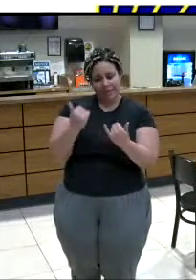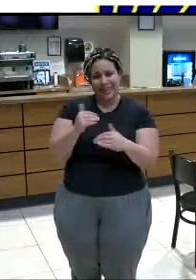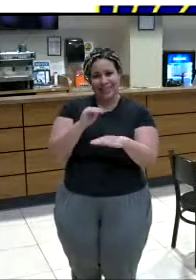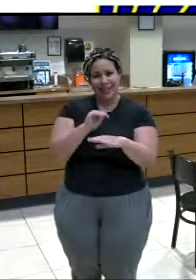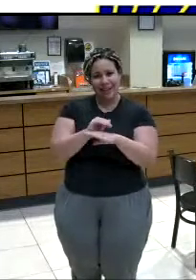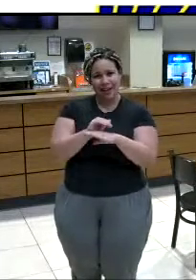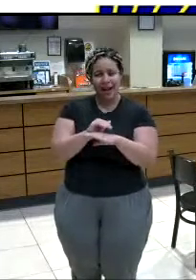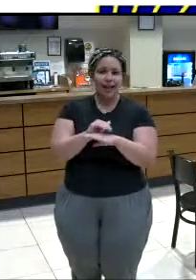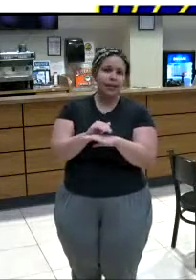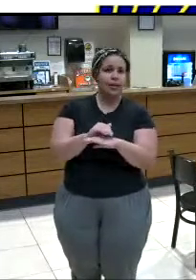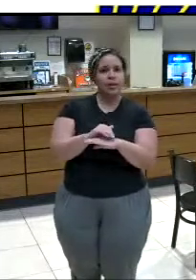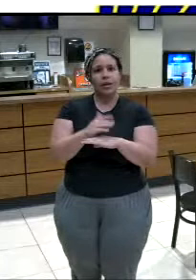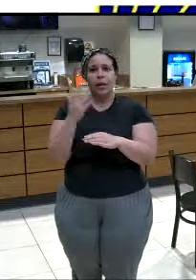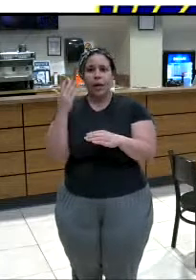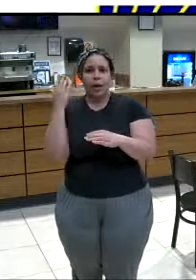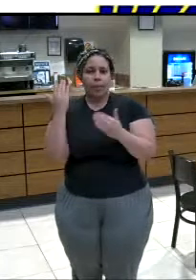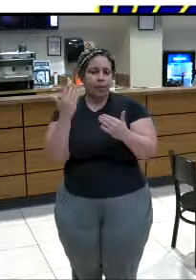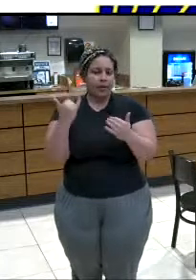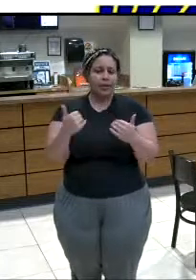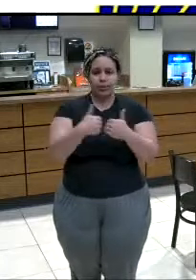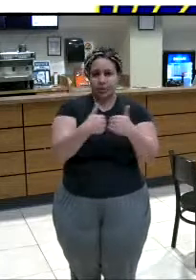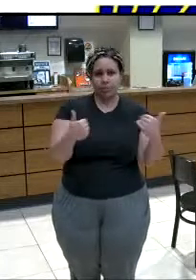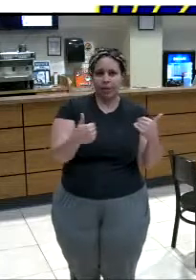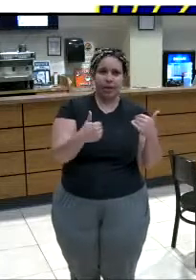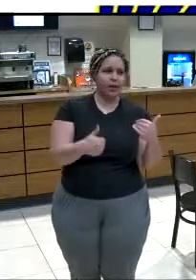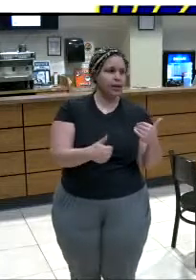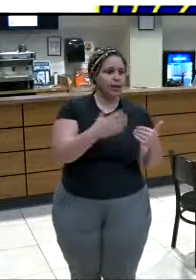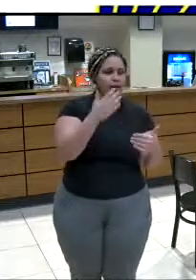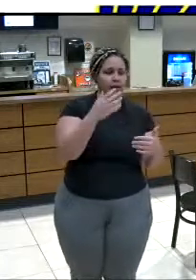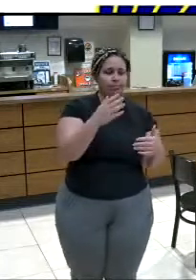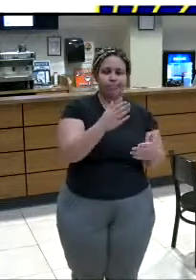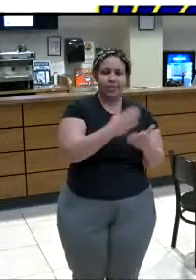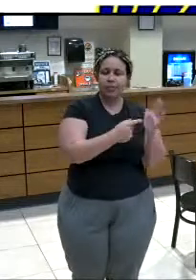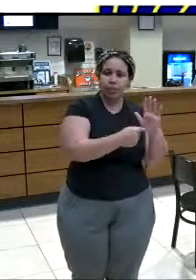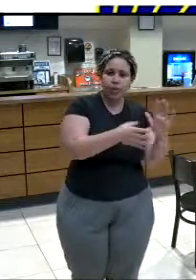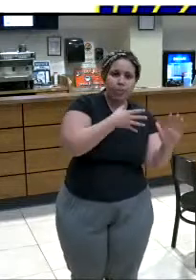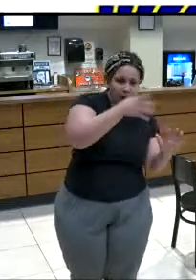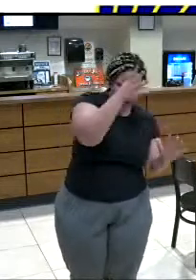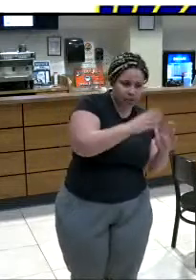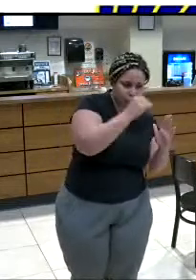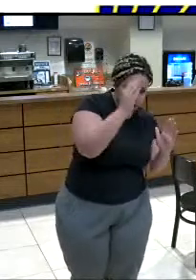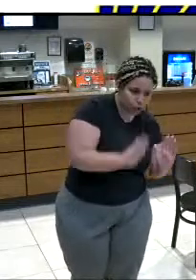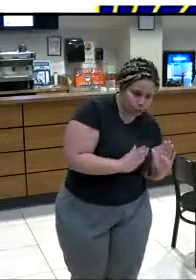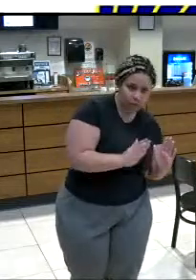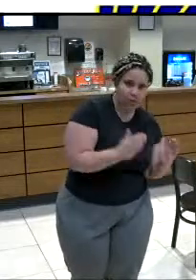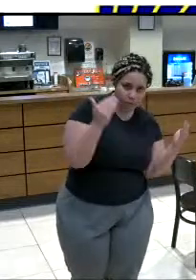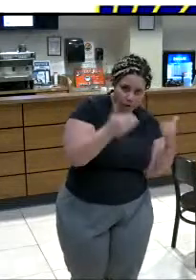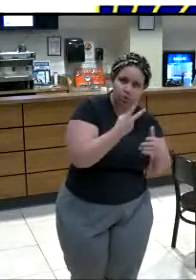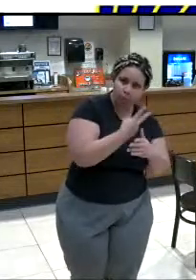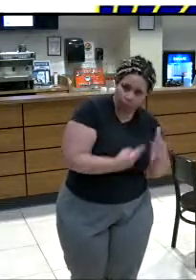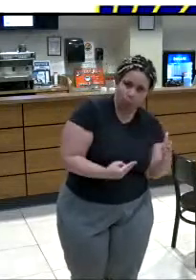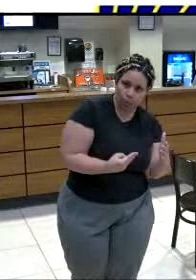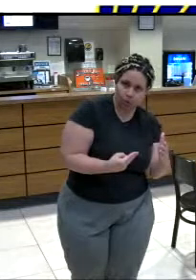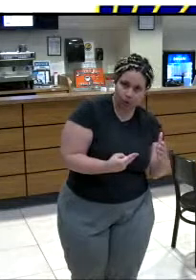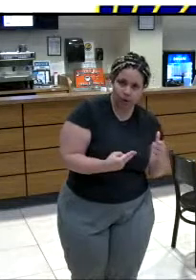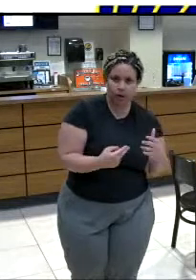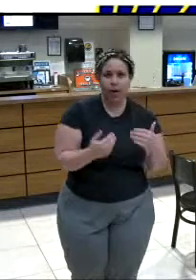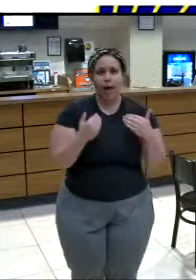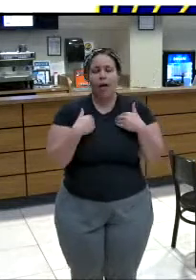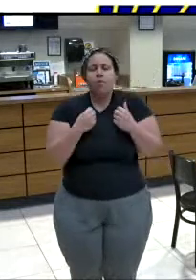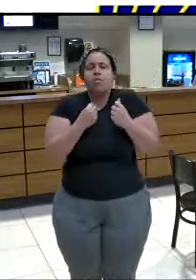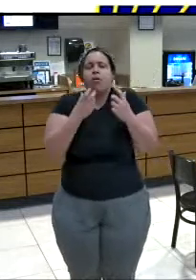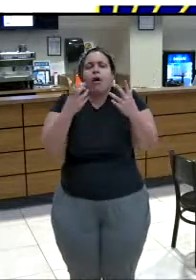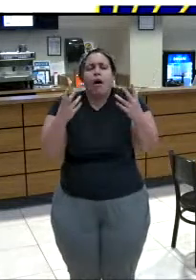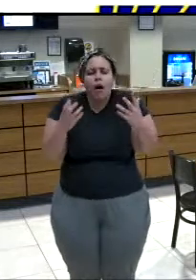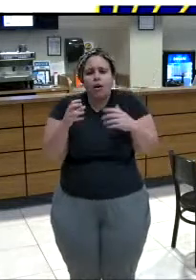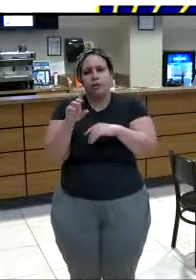Some of them say something like parents and students. Well, we need to look at parents and we need to look at students, right? So there's a lot of data that will go